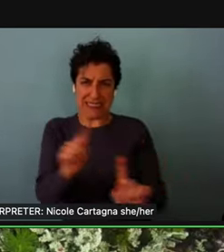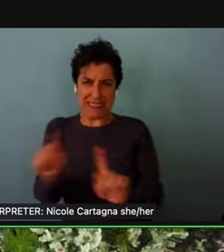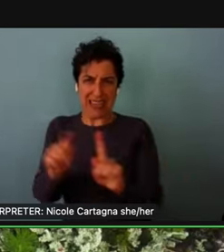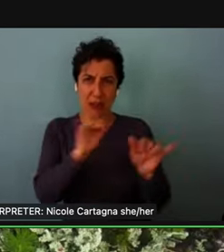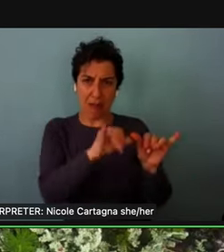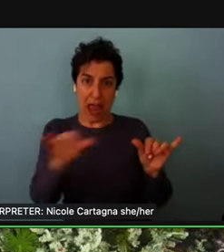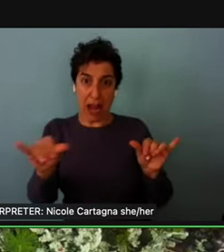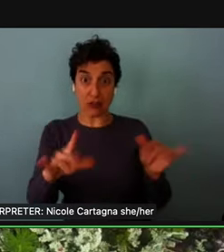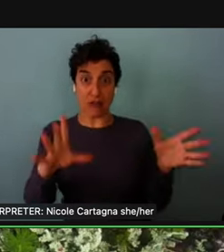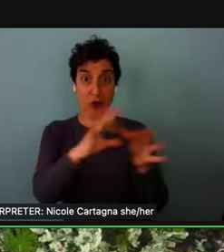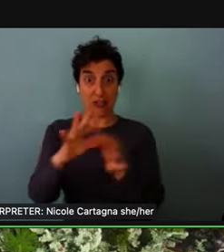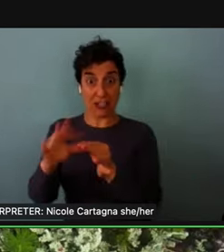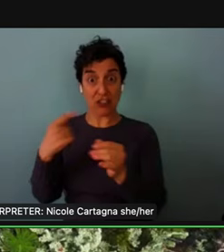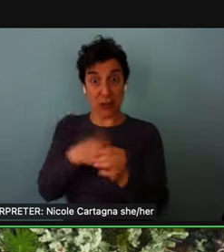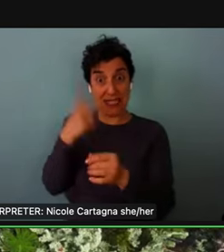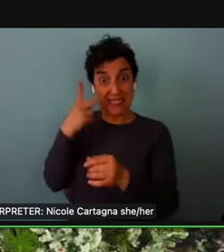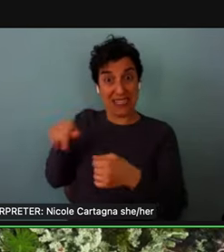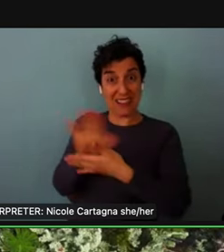video.